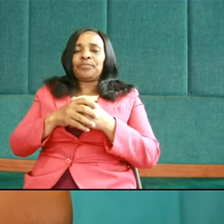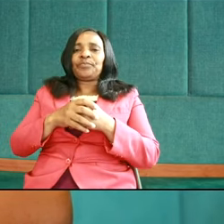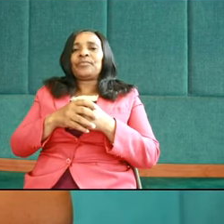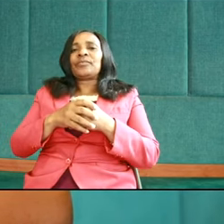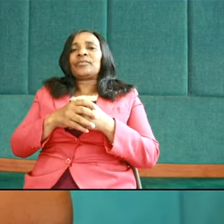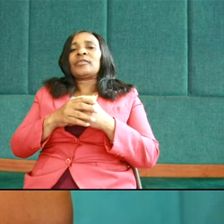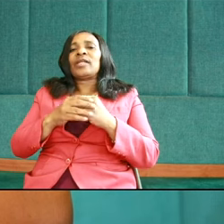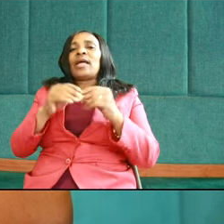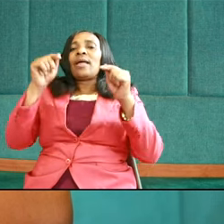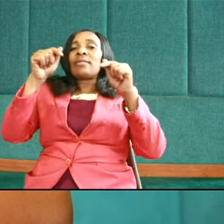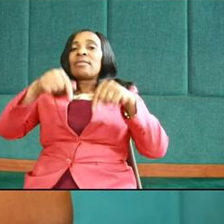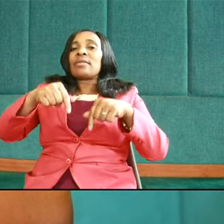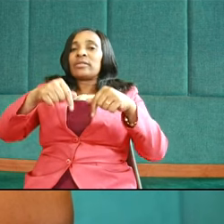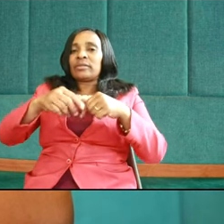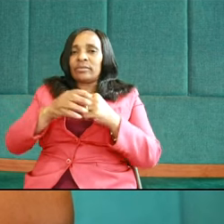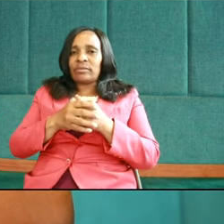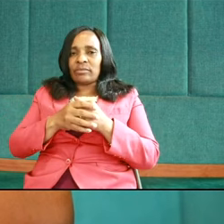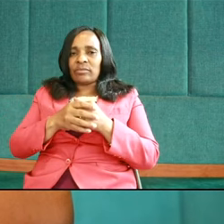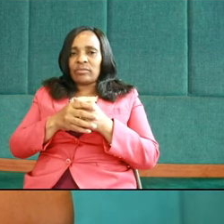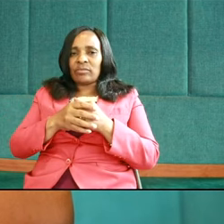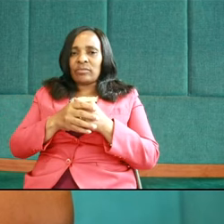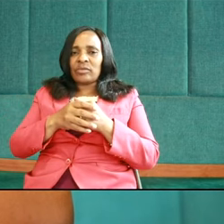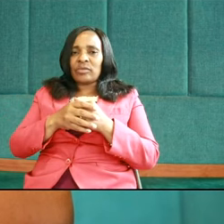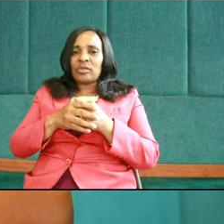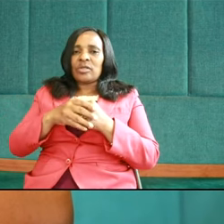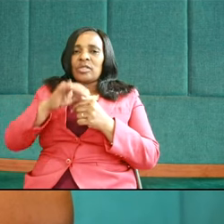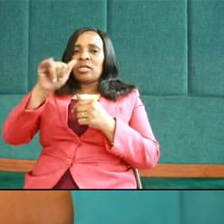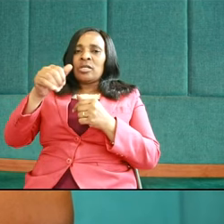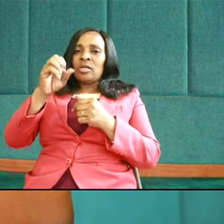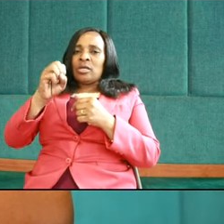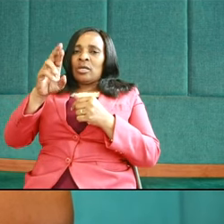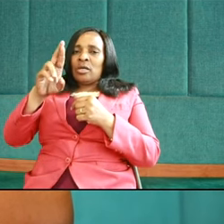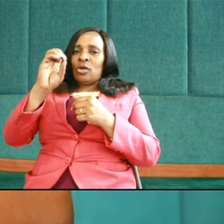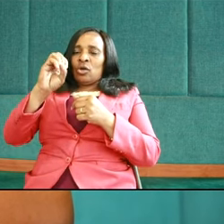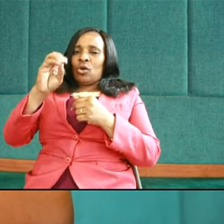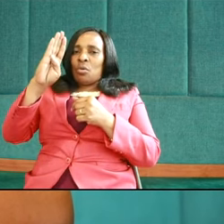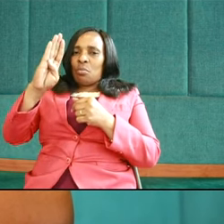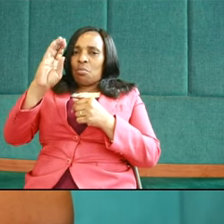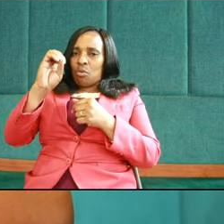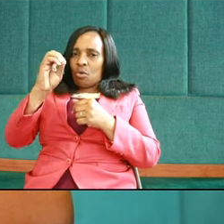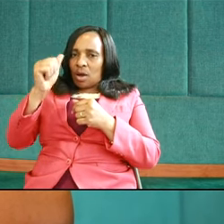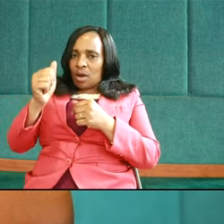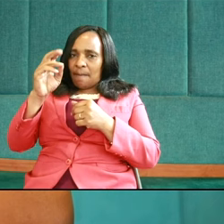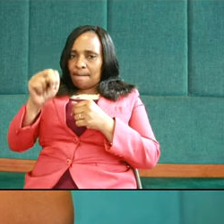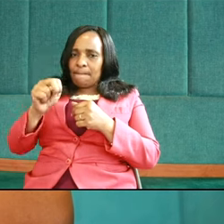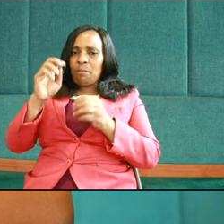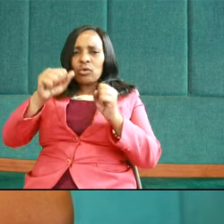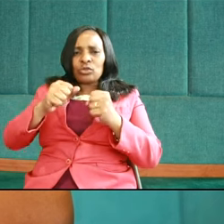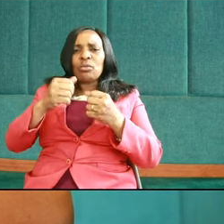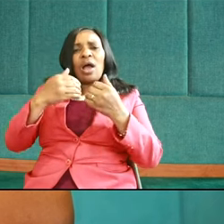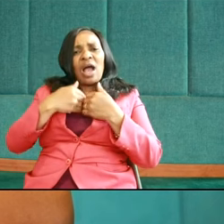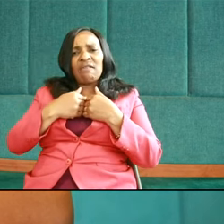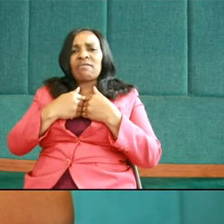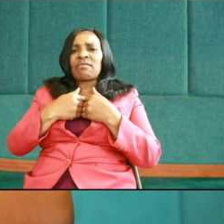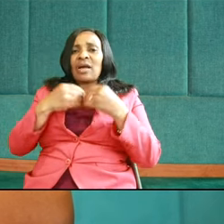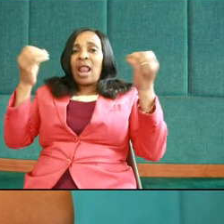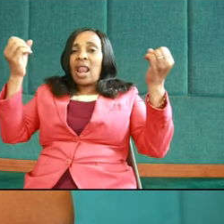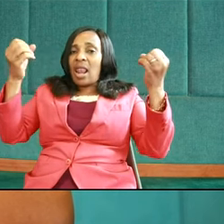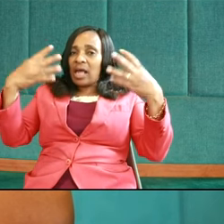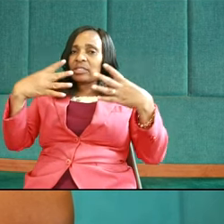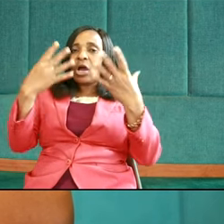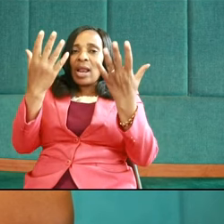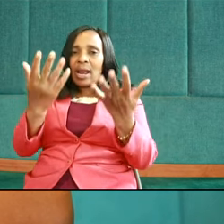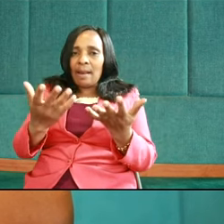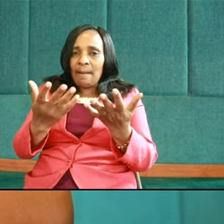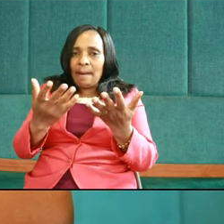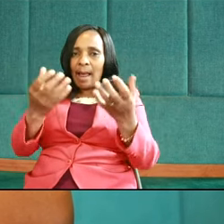And this Jeroboam, it can be thought of that he had a light relationship with